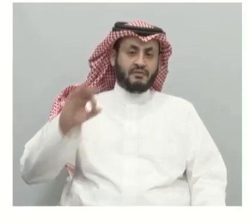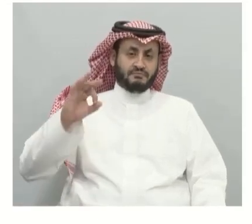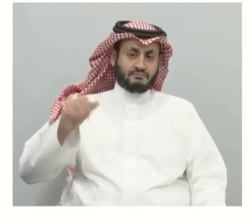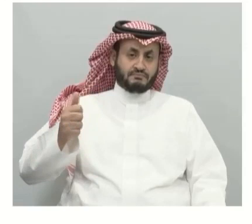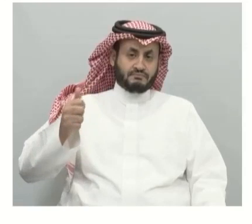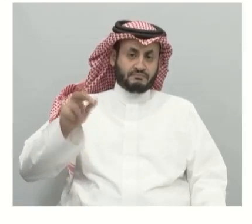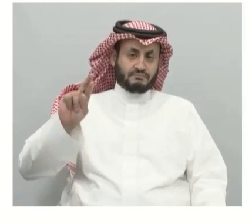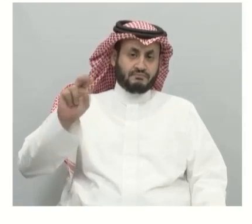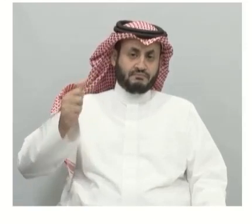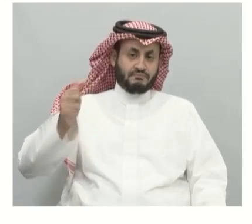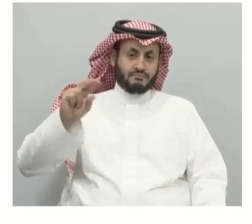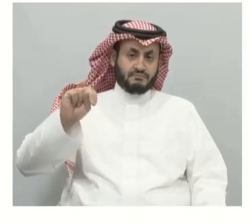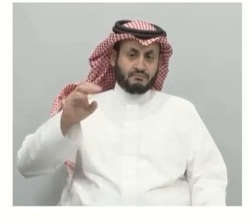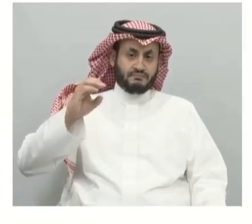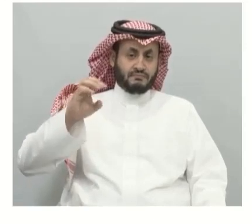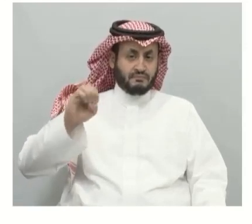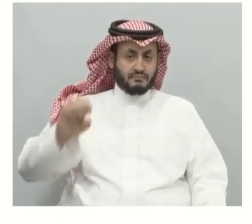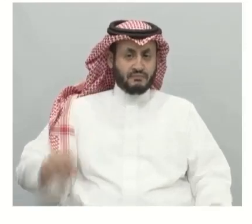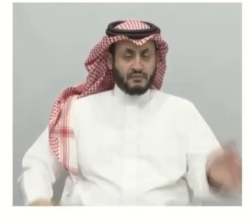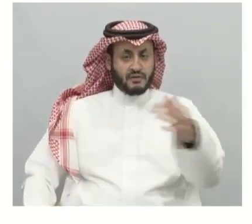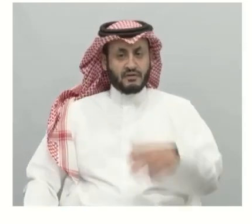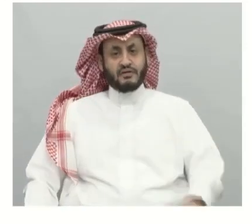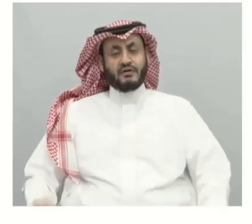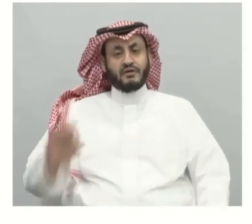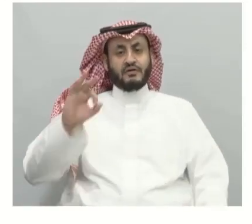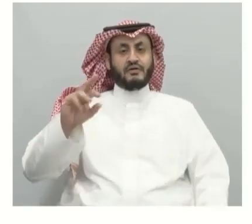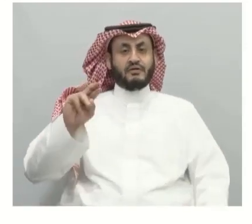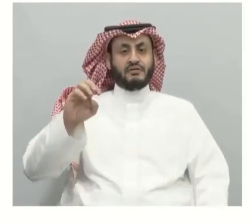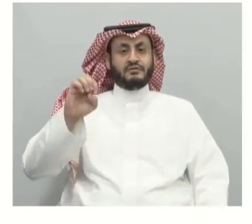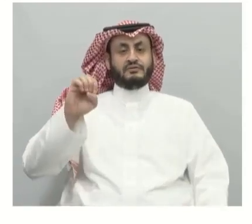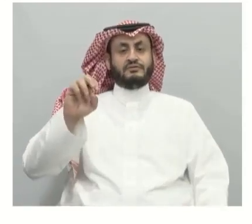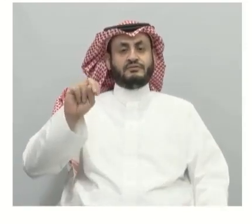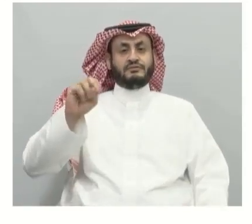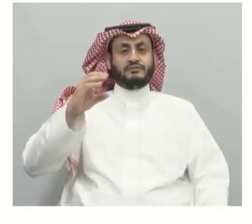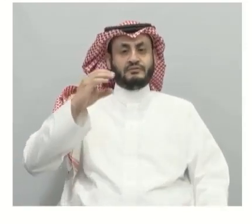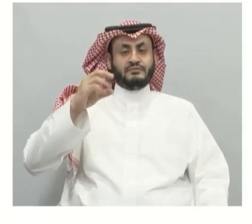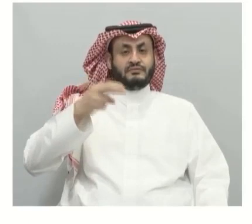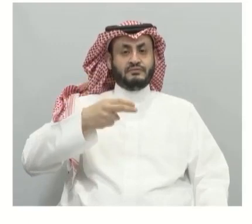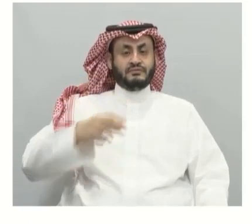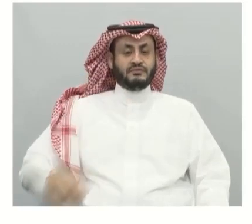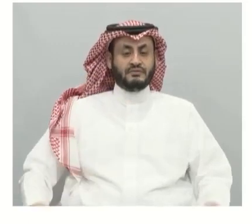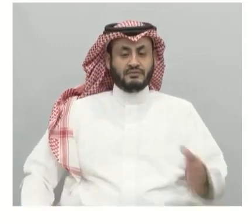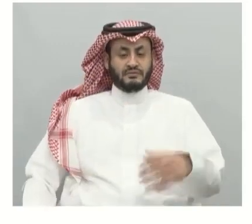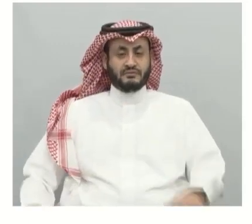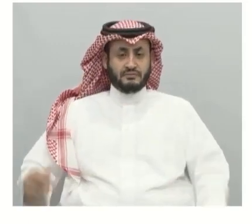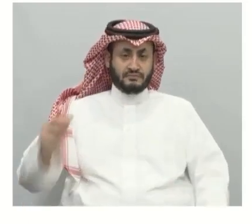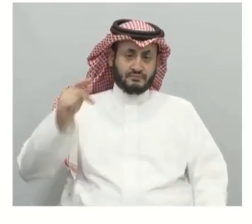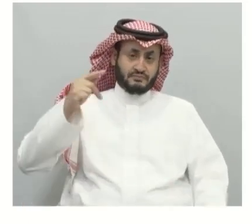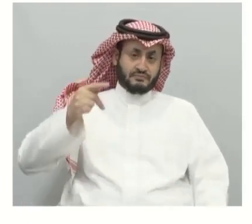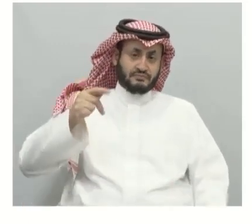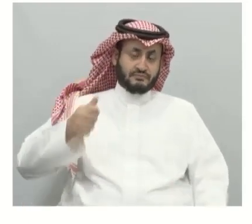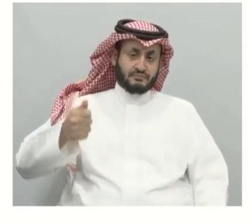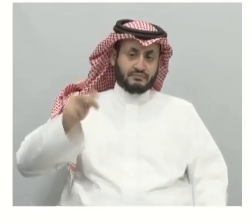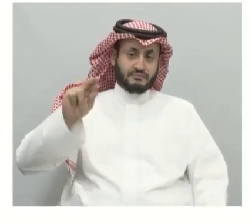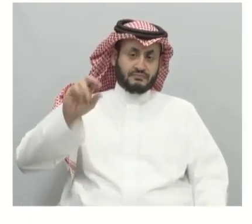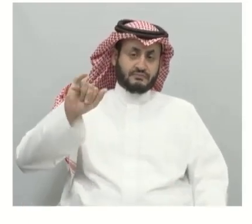French, Paris. Okay. France is a name of country. People who live in France